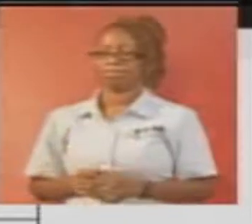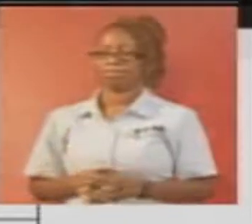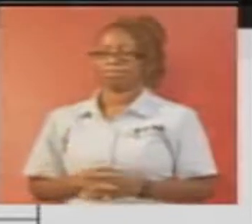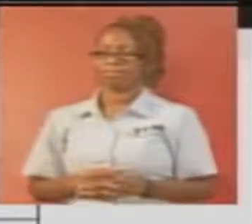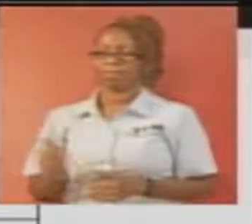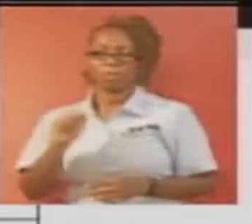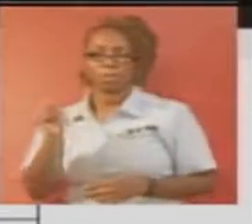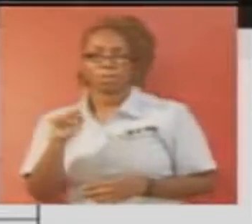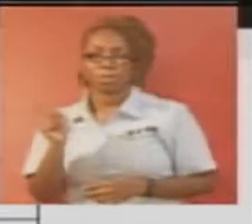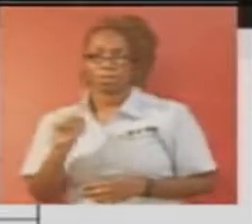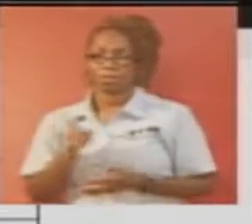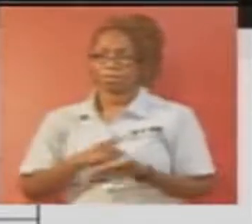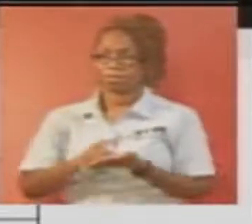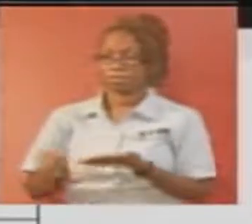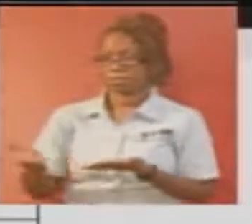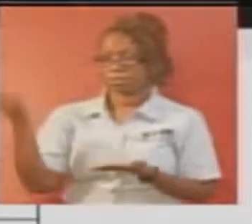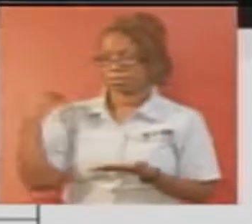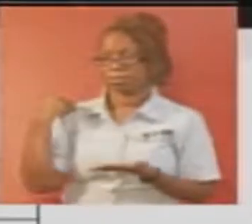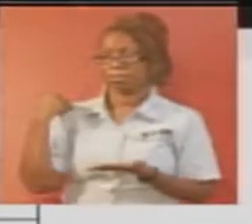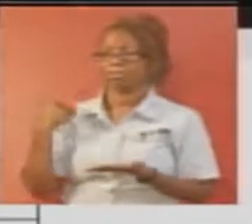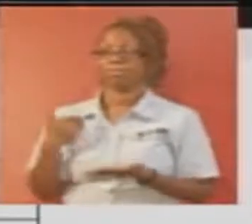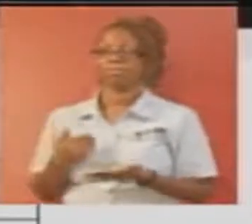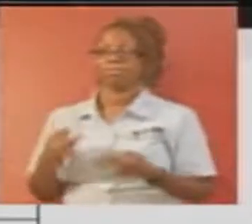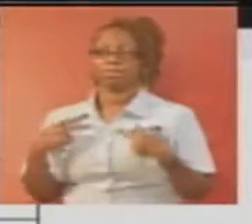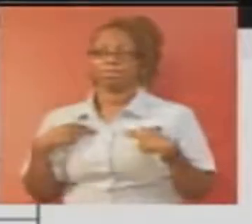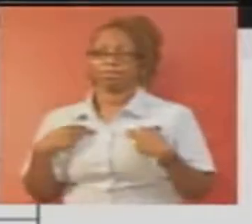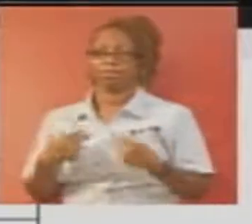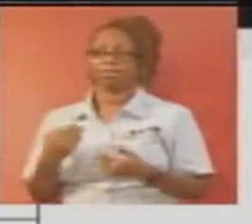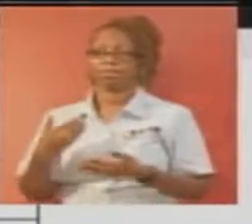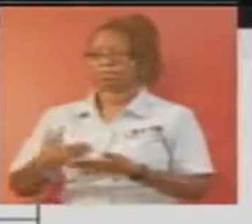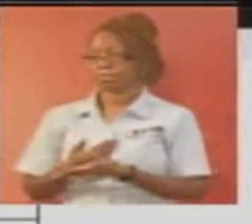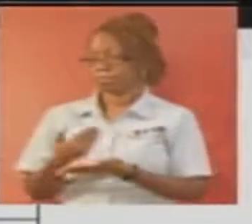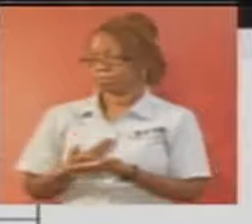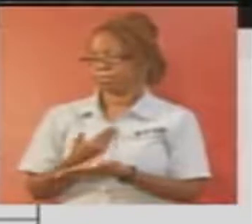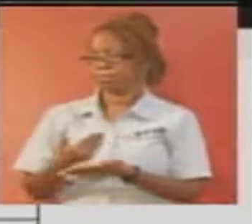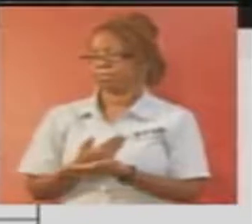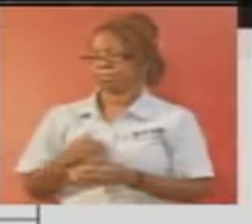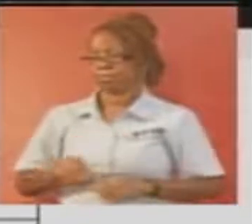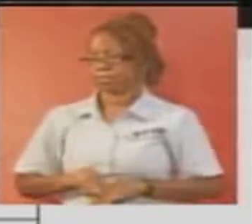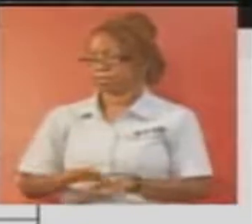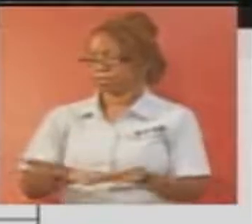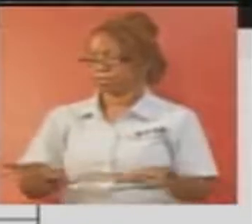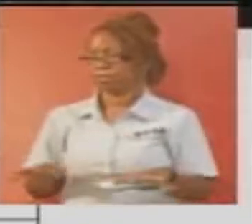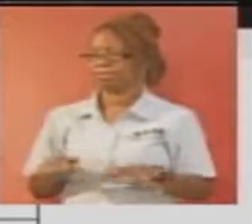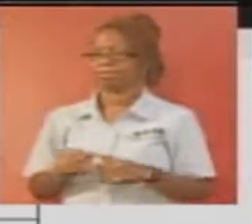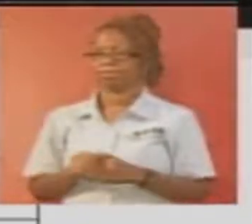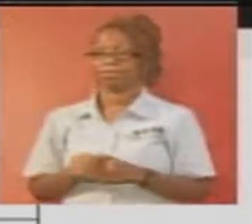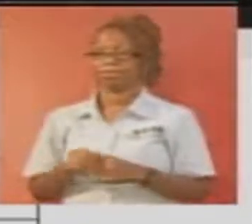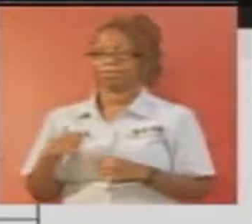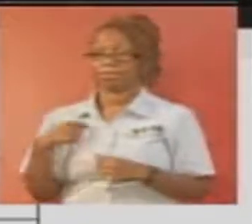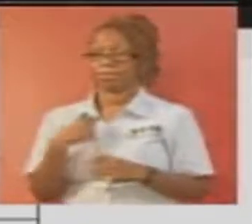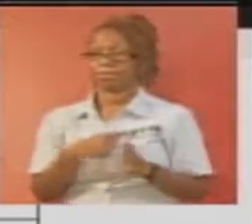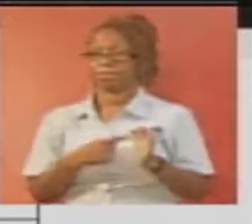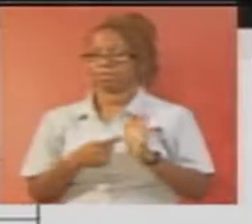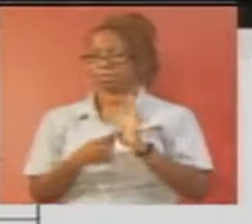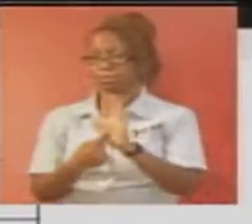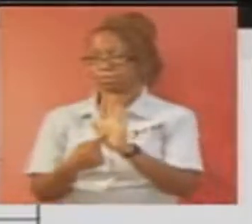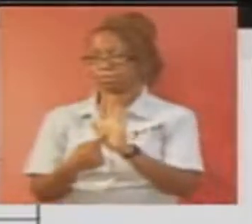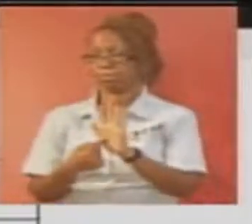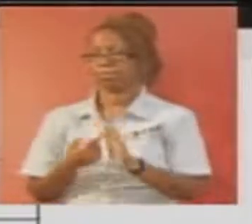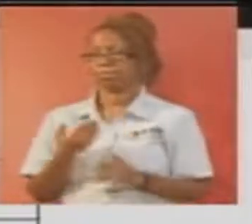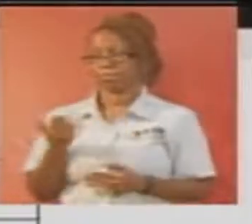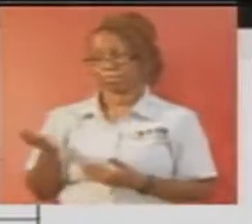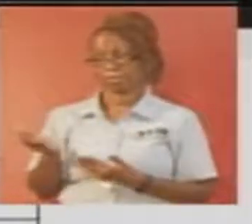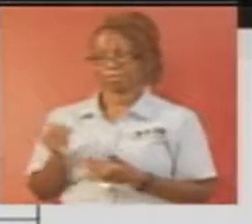days, but not in the week before. So we've modified the geographic display to show